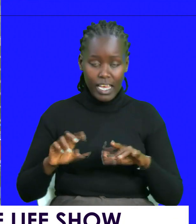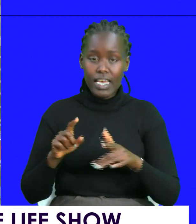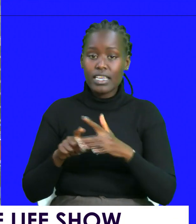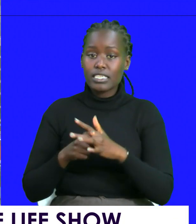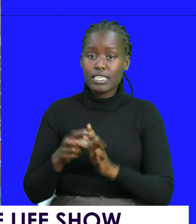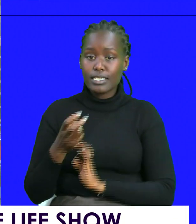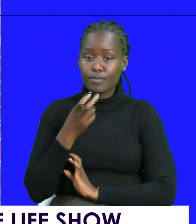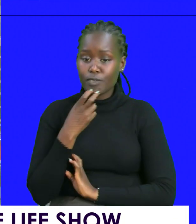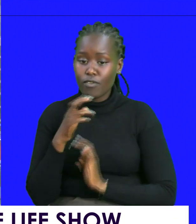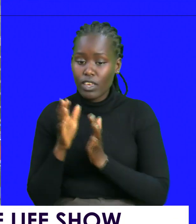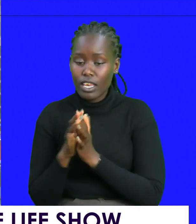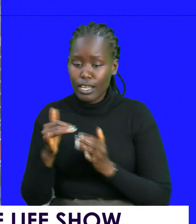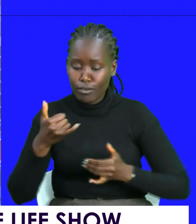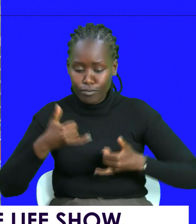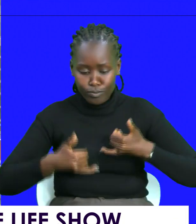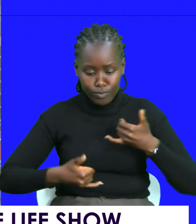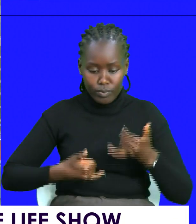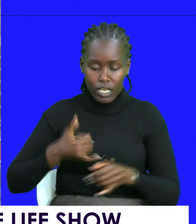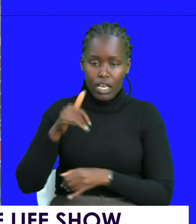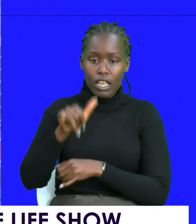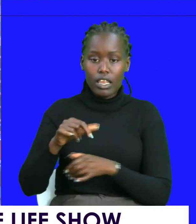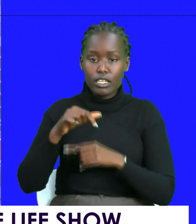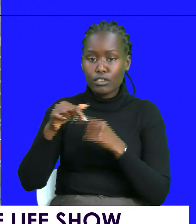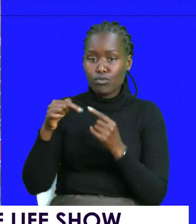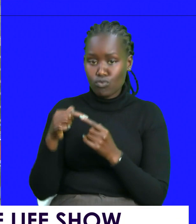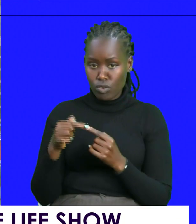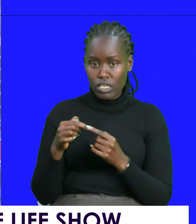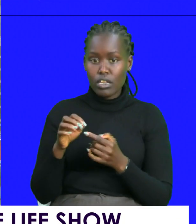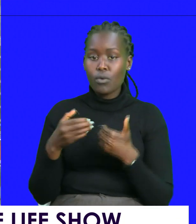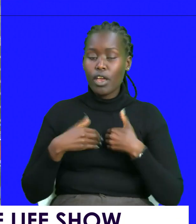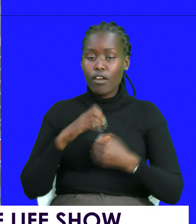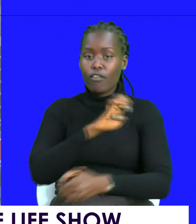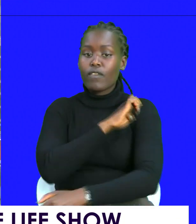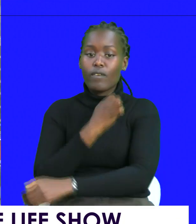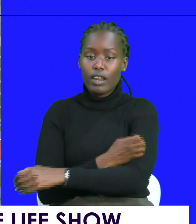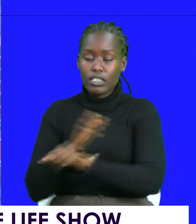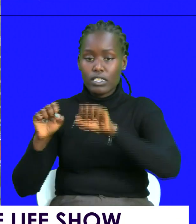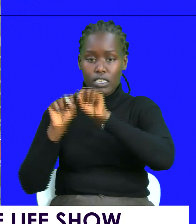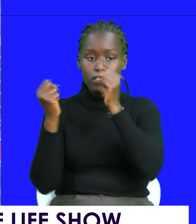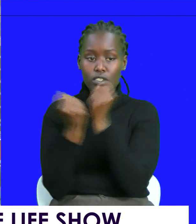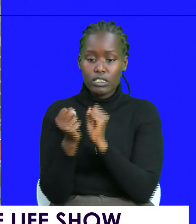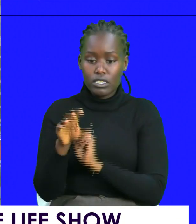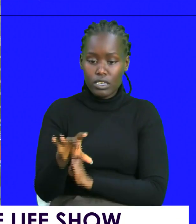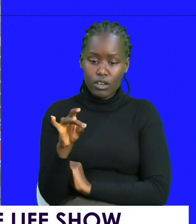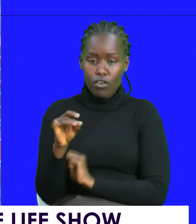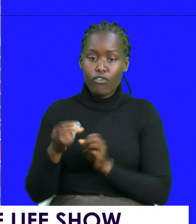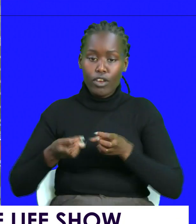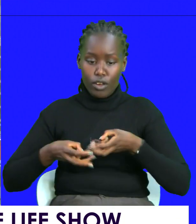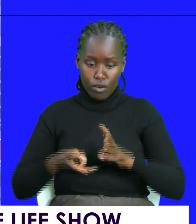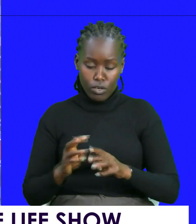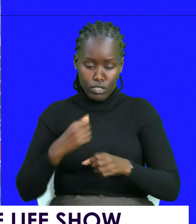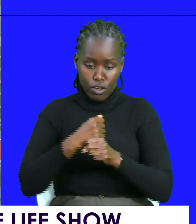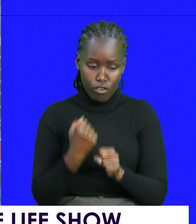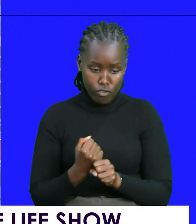and just enjoying, that is when energy was released into society. Find ways of making the